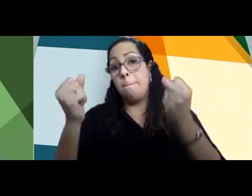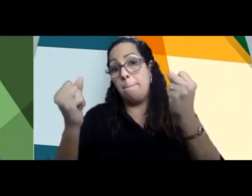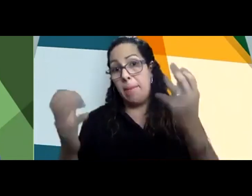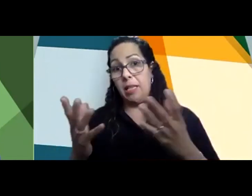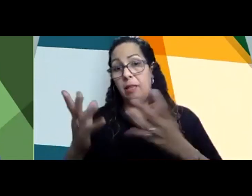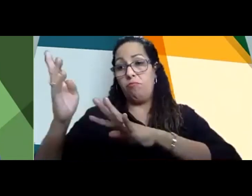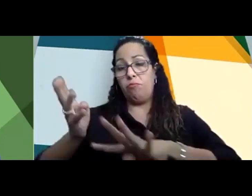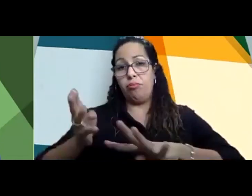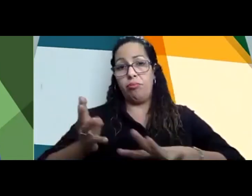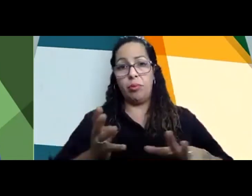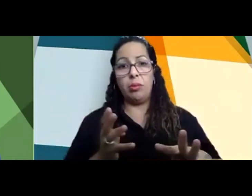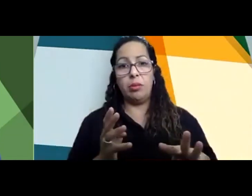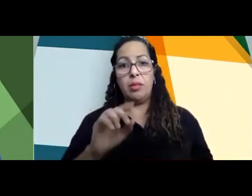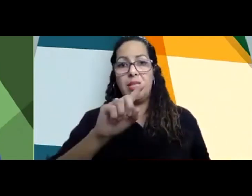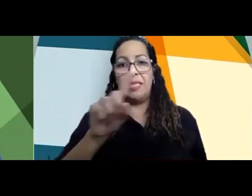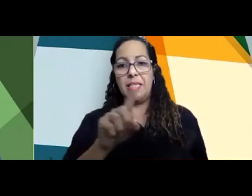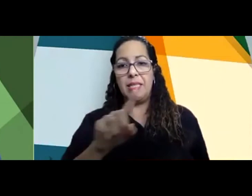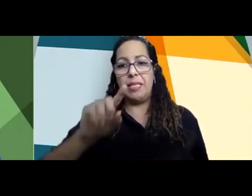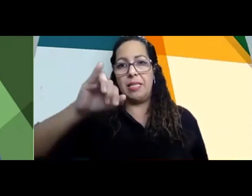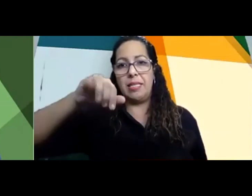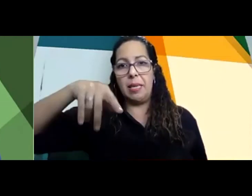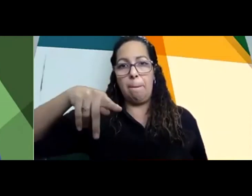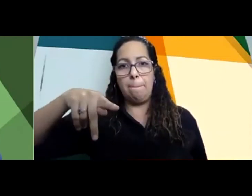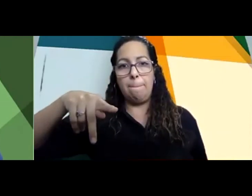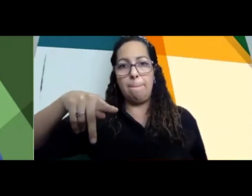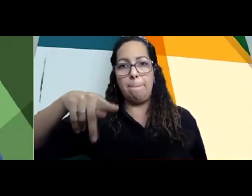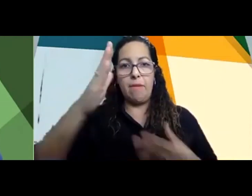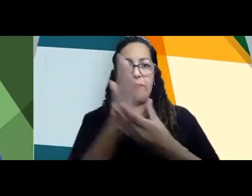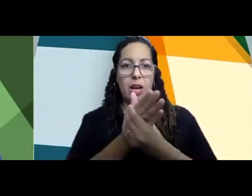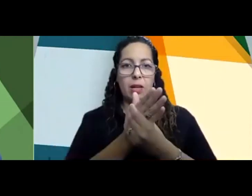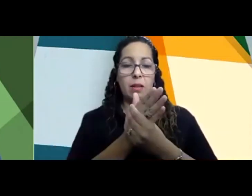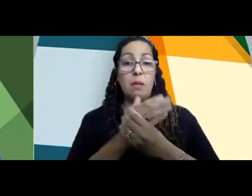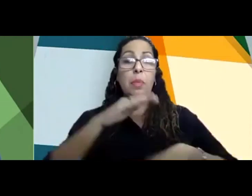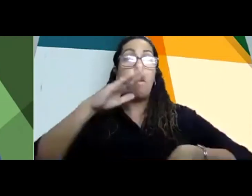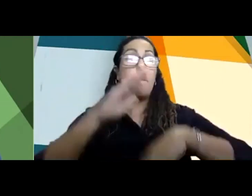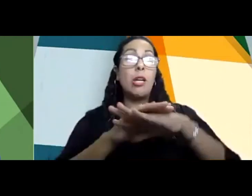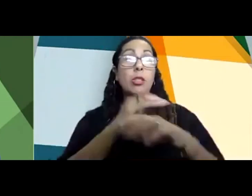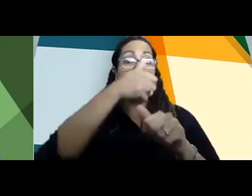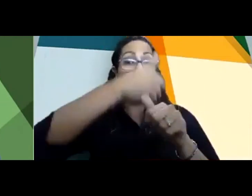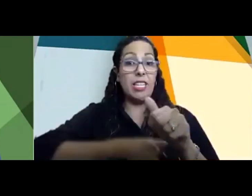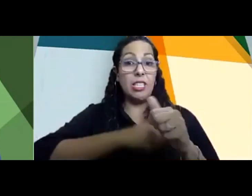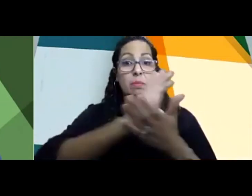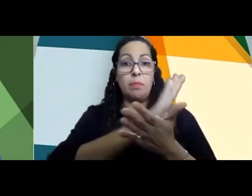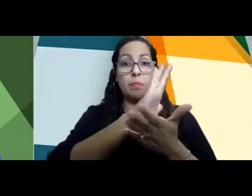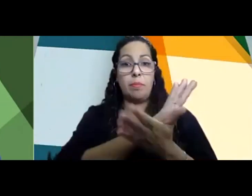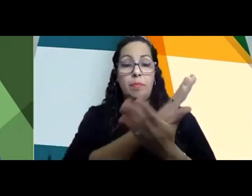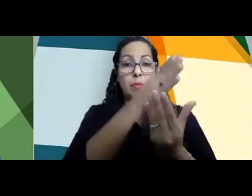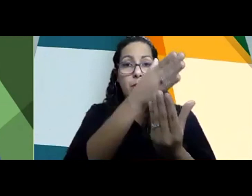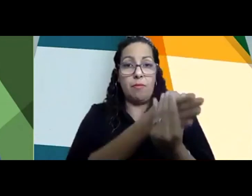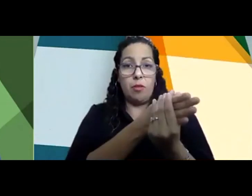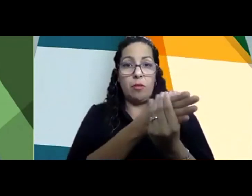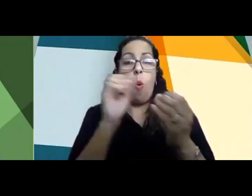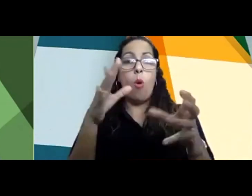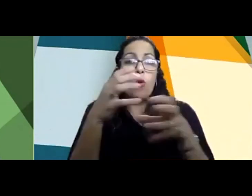a zip file. The maximum upload size for each document or compressed